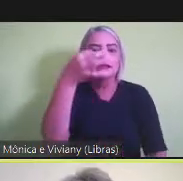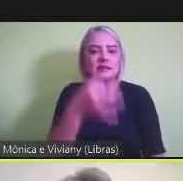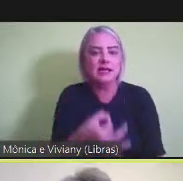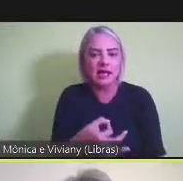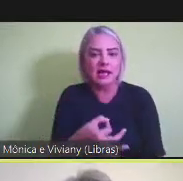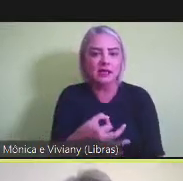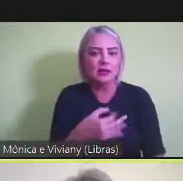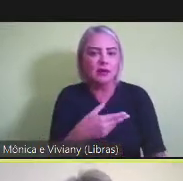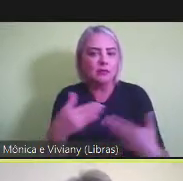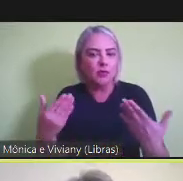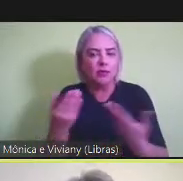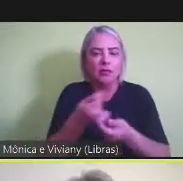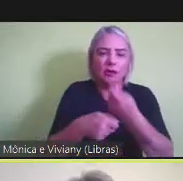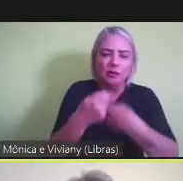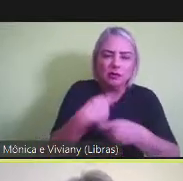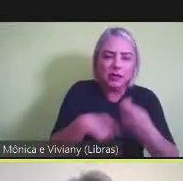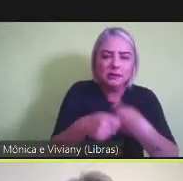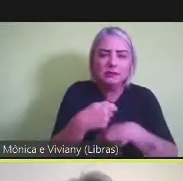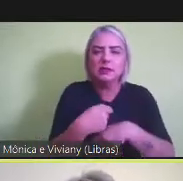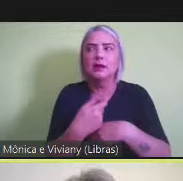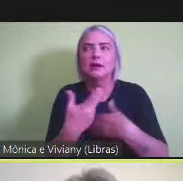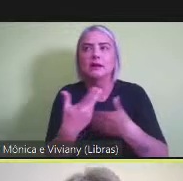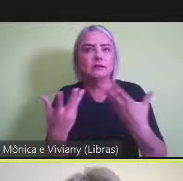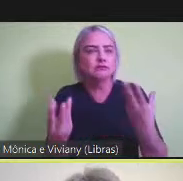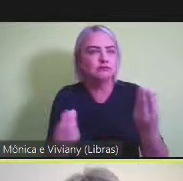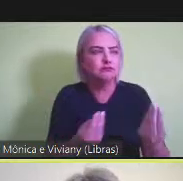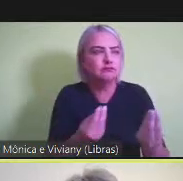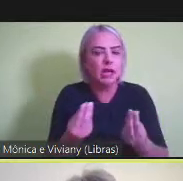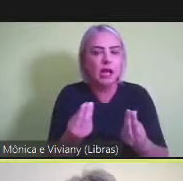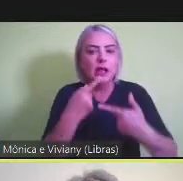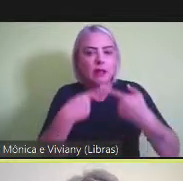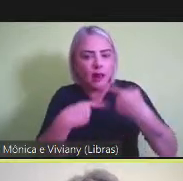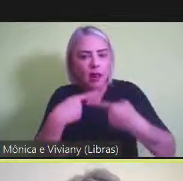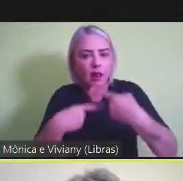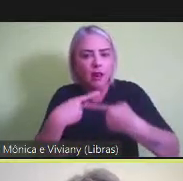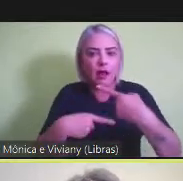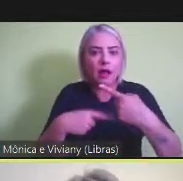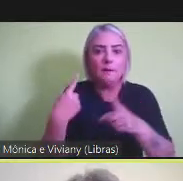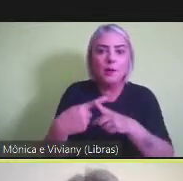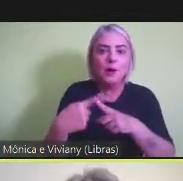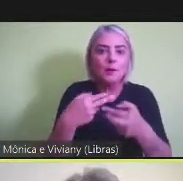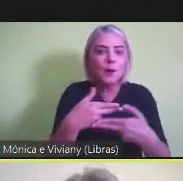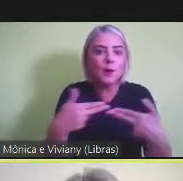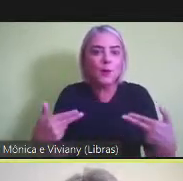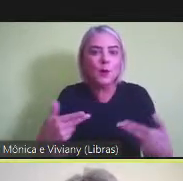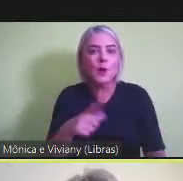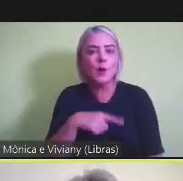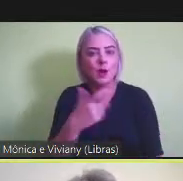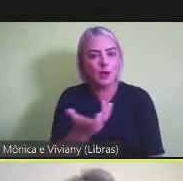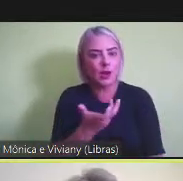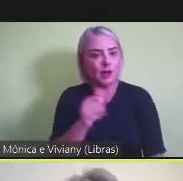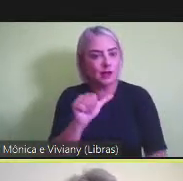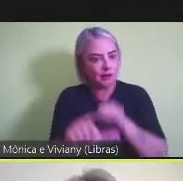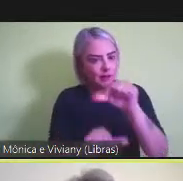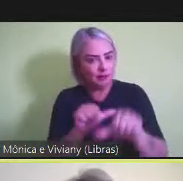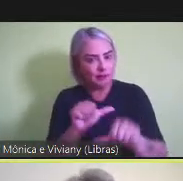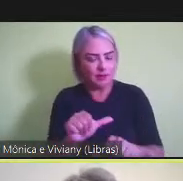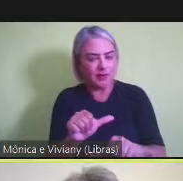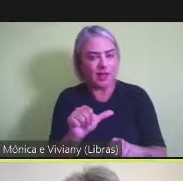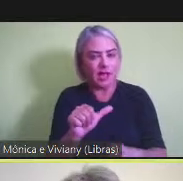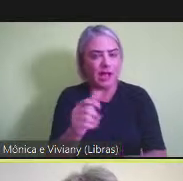use culture as our ally. So then we are going to have to negotiate very much.